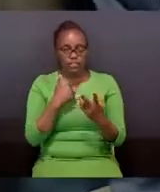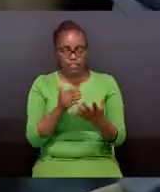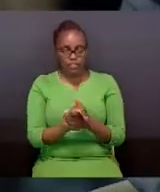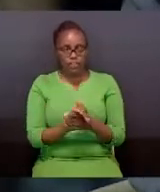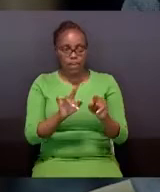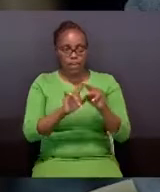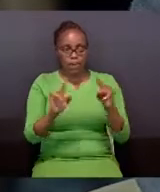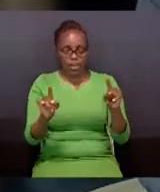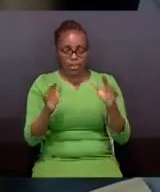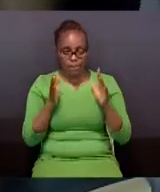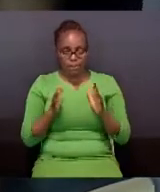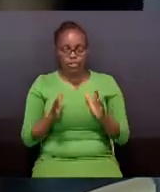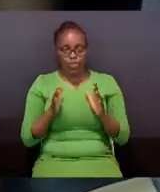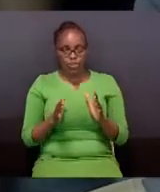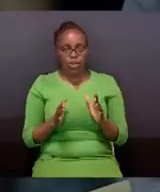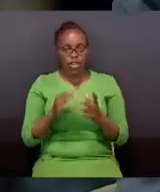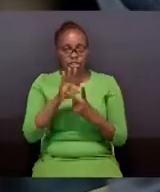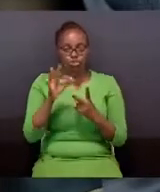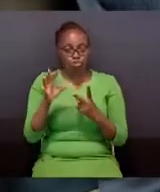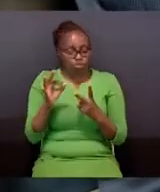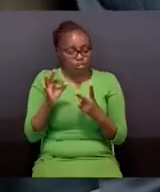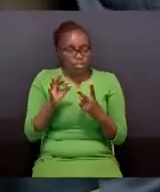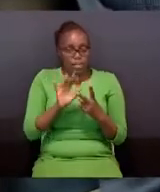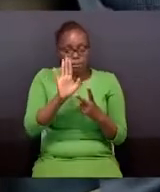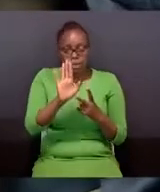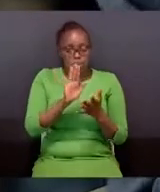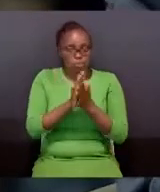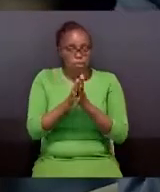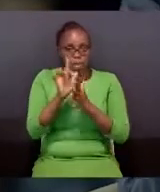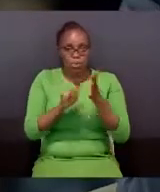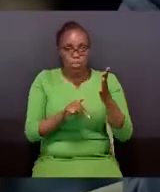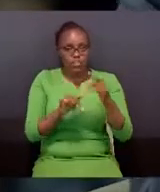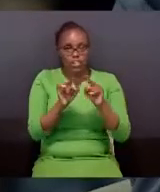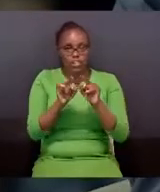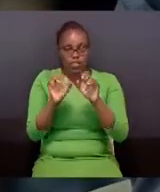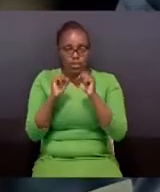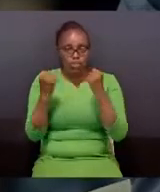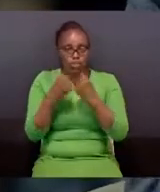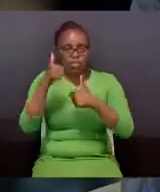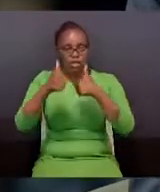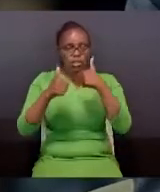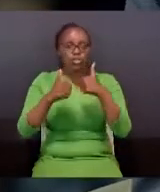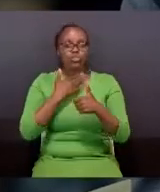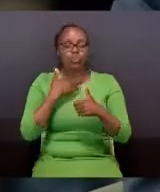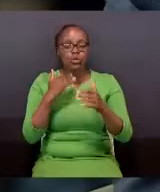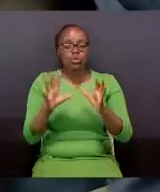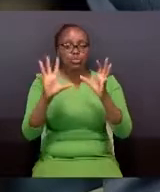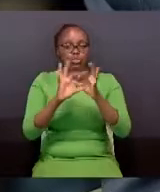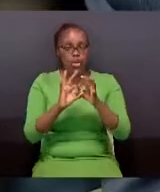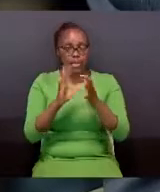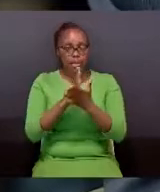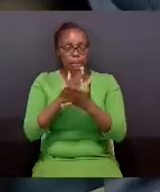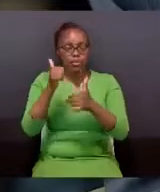What person do you want to be? What society do you want to be part